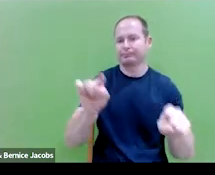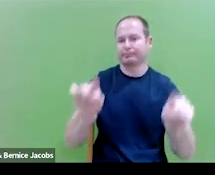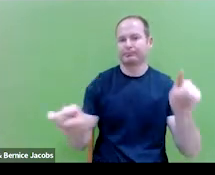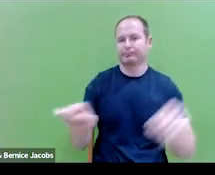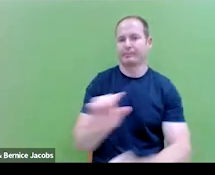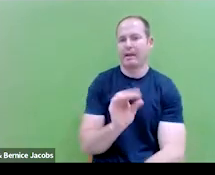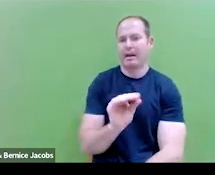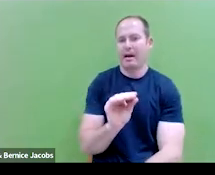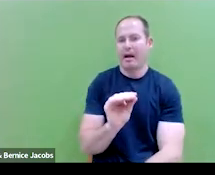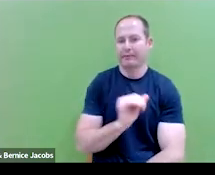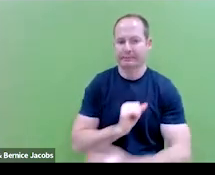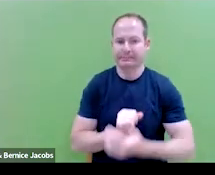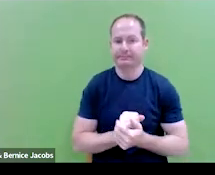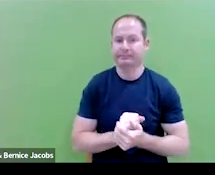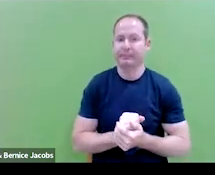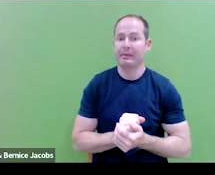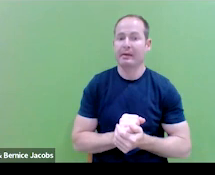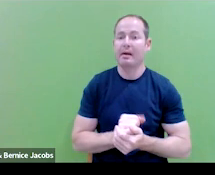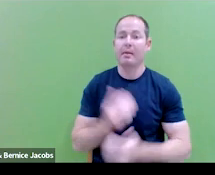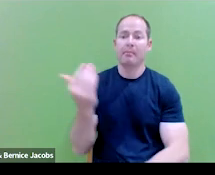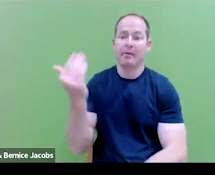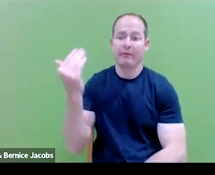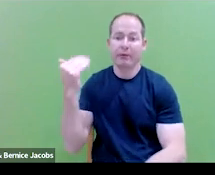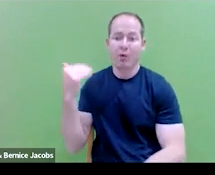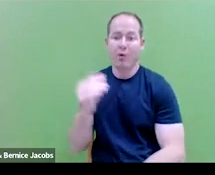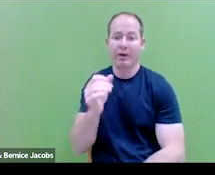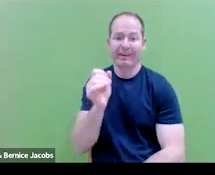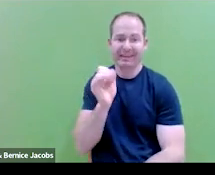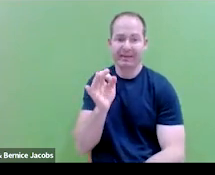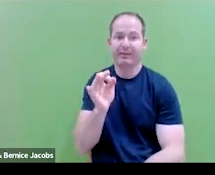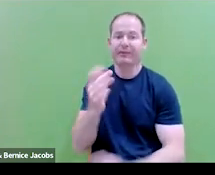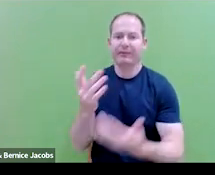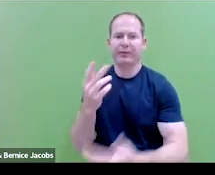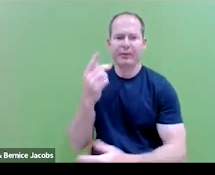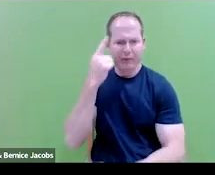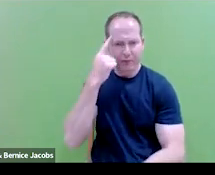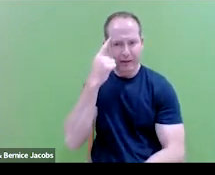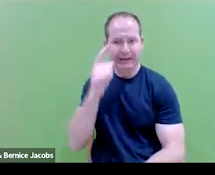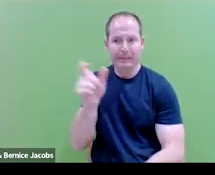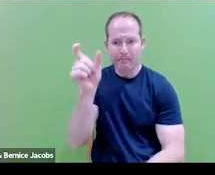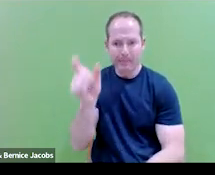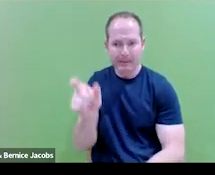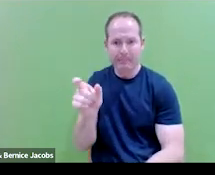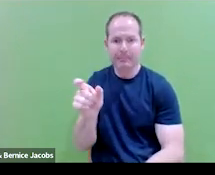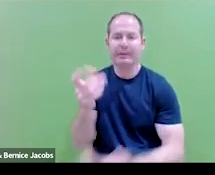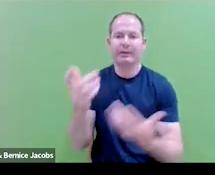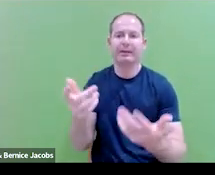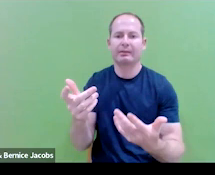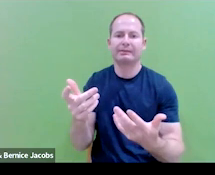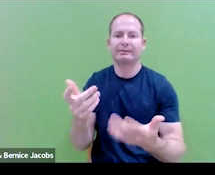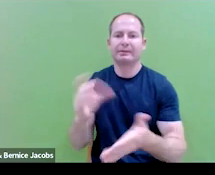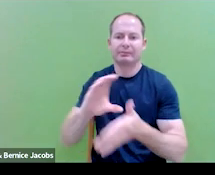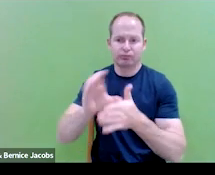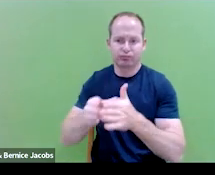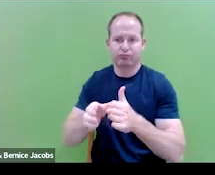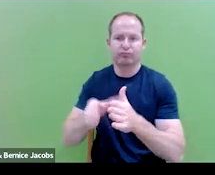previously, dyslexia was thought to be one condition. It's now understood that this is actually a spectrum. And so on